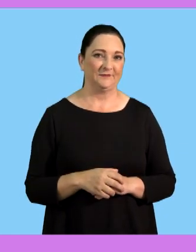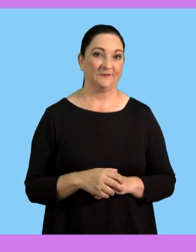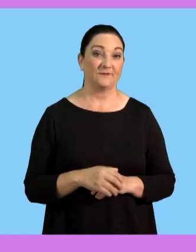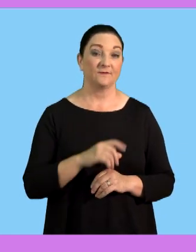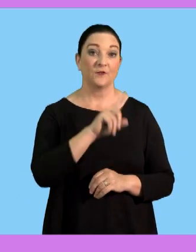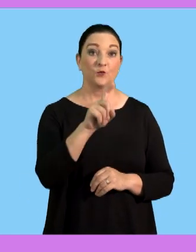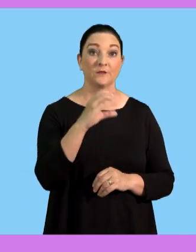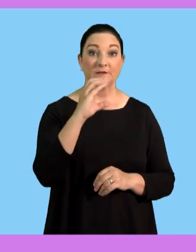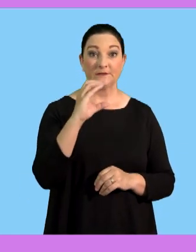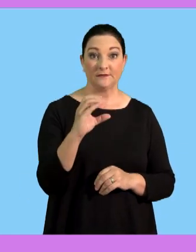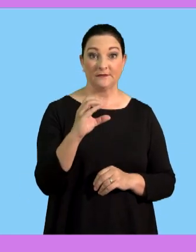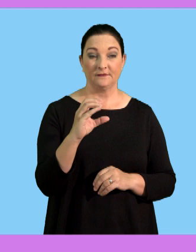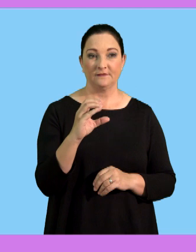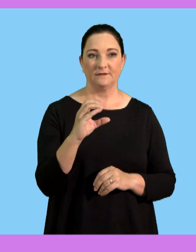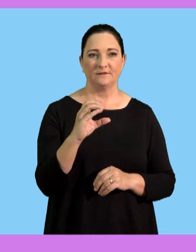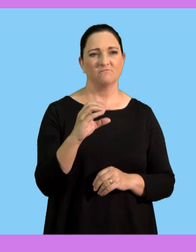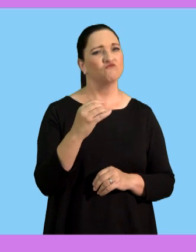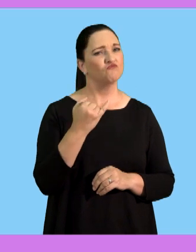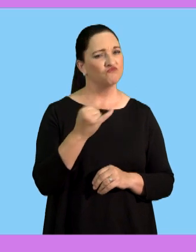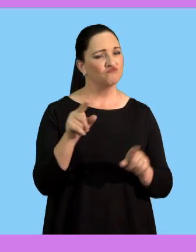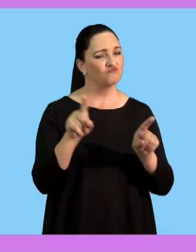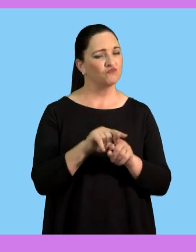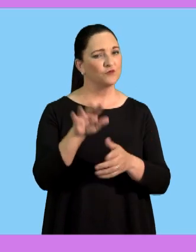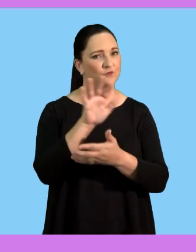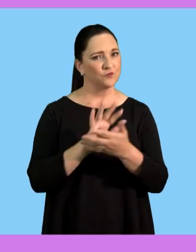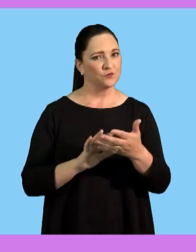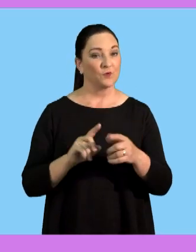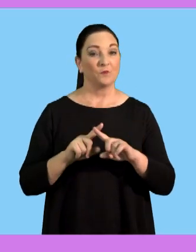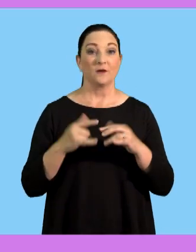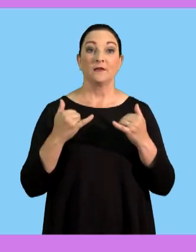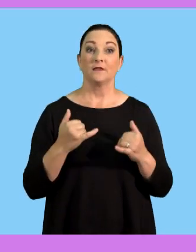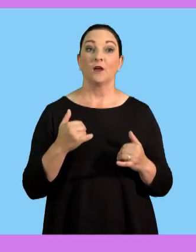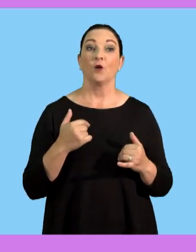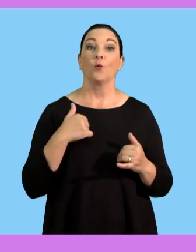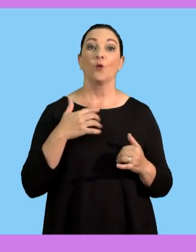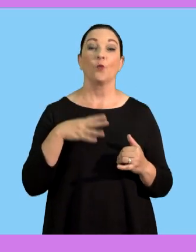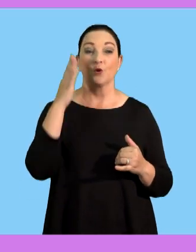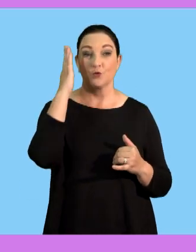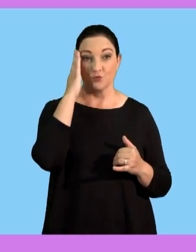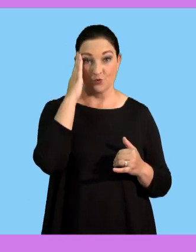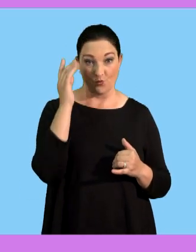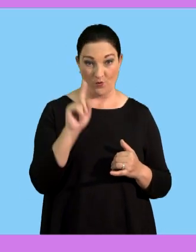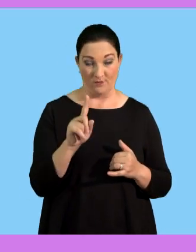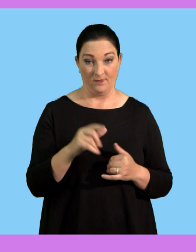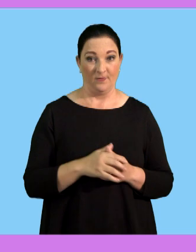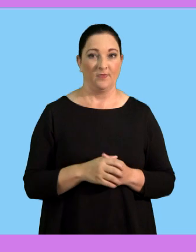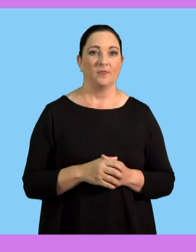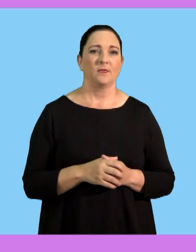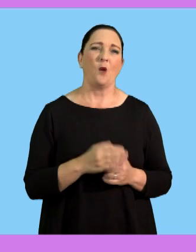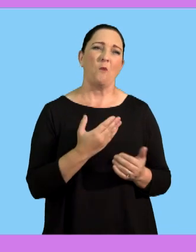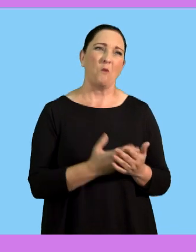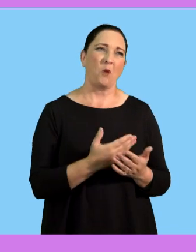C. All right, so in question number C, still the same scenario. I'm saying determine the probability